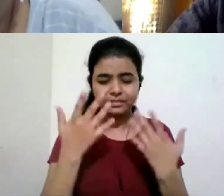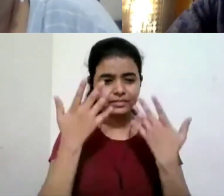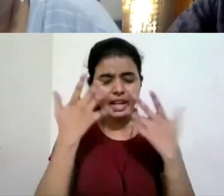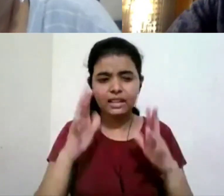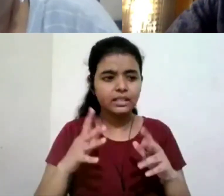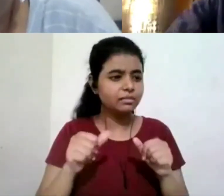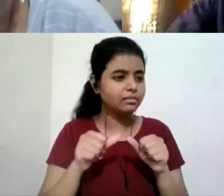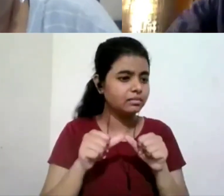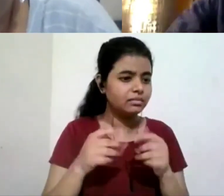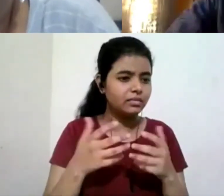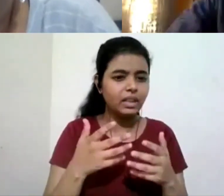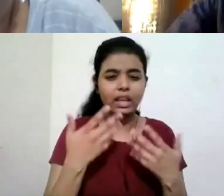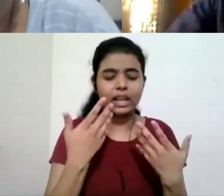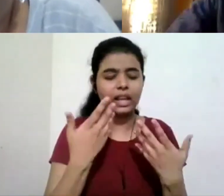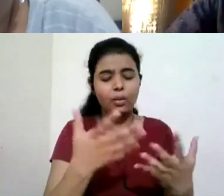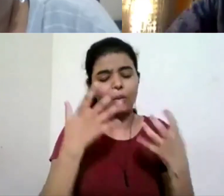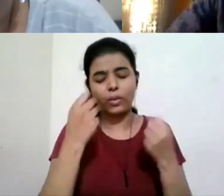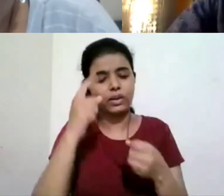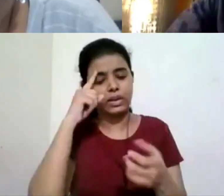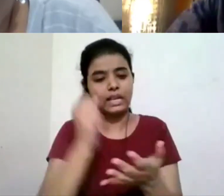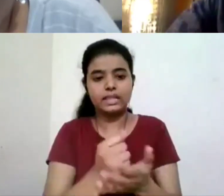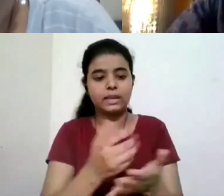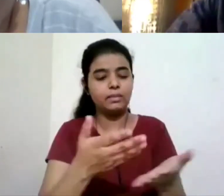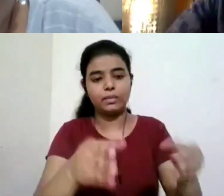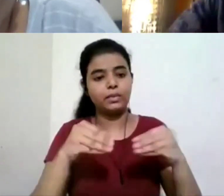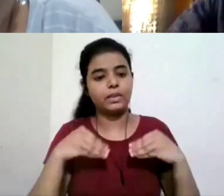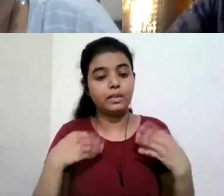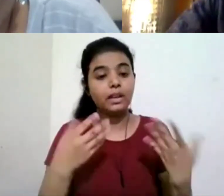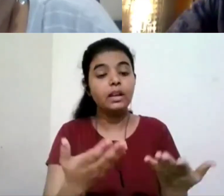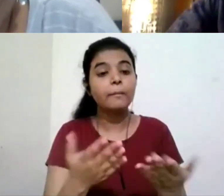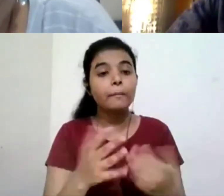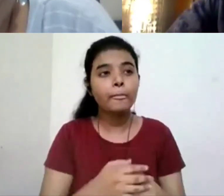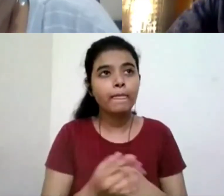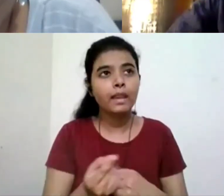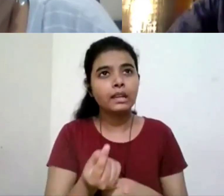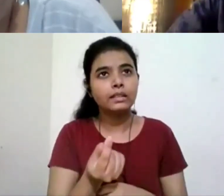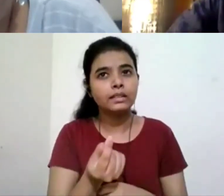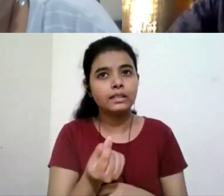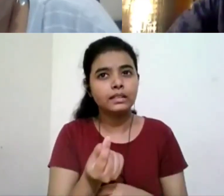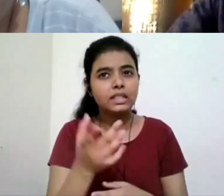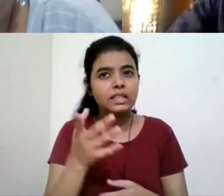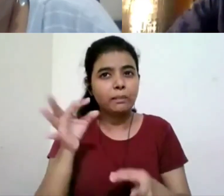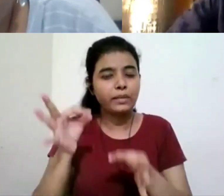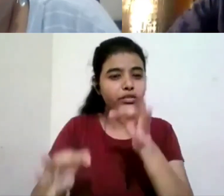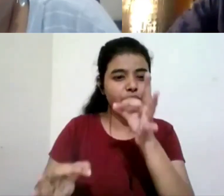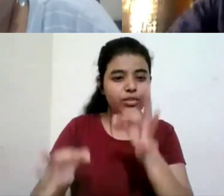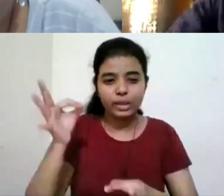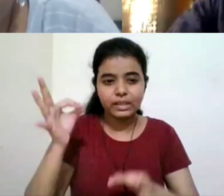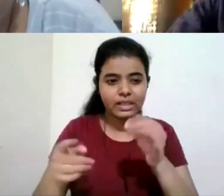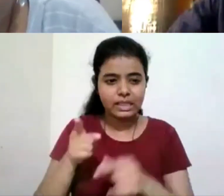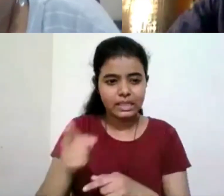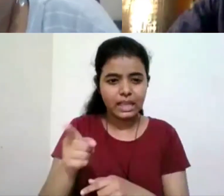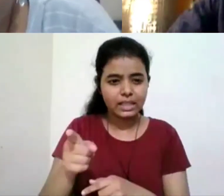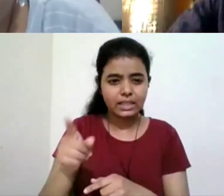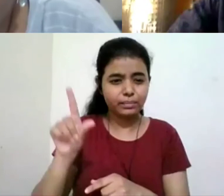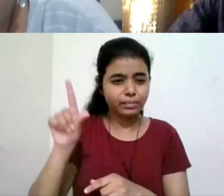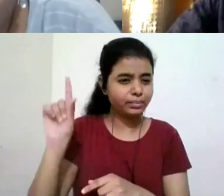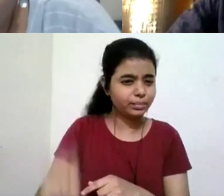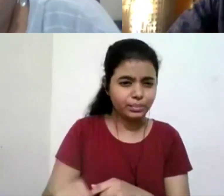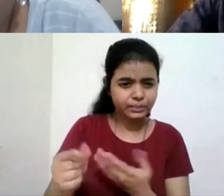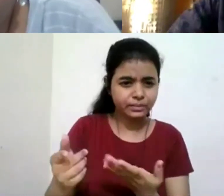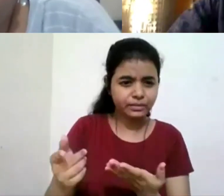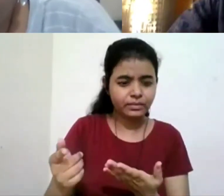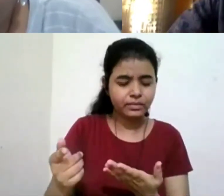form you want to take it. Just this is not cheap. Like when